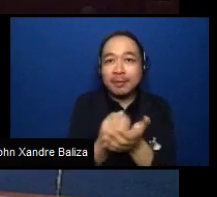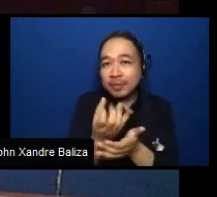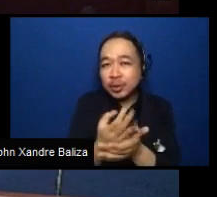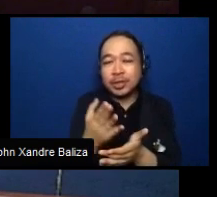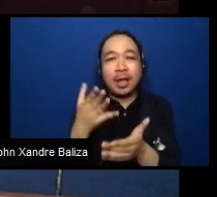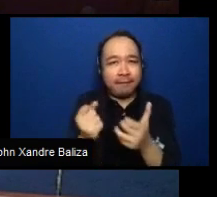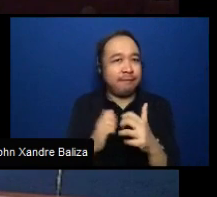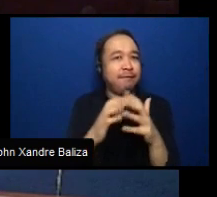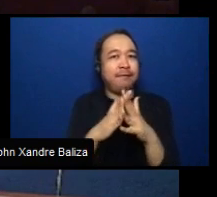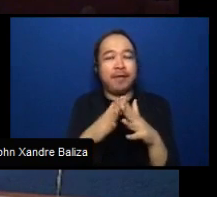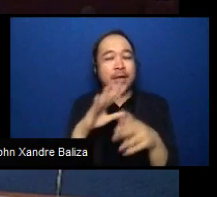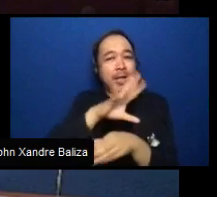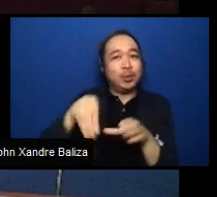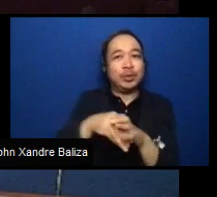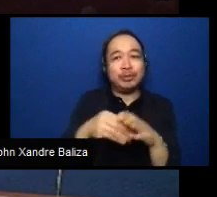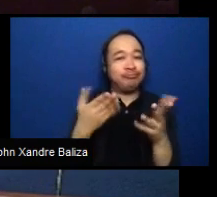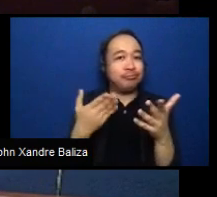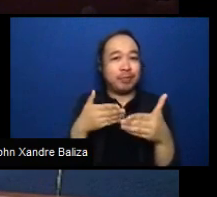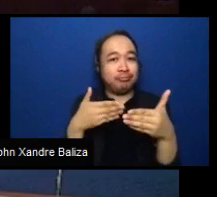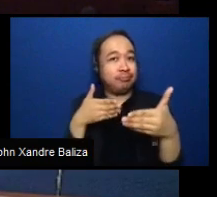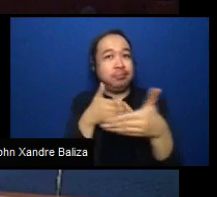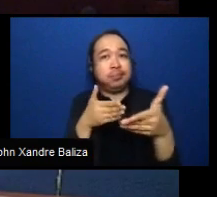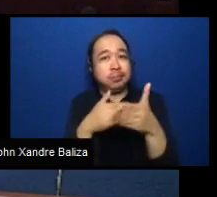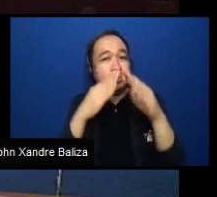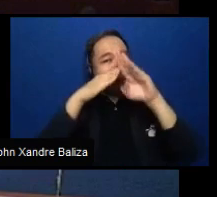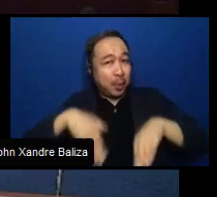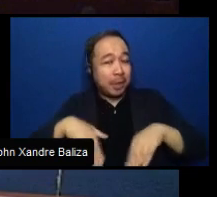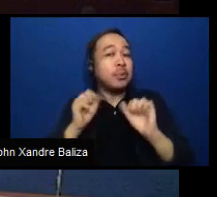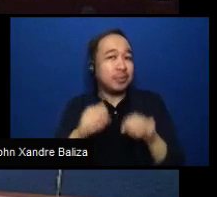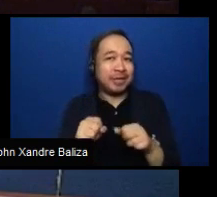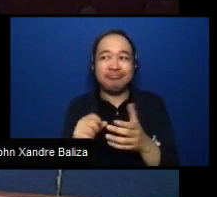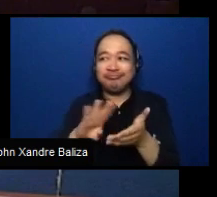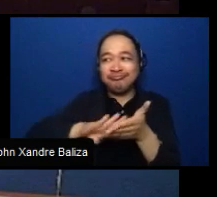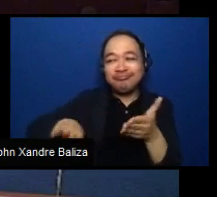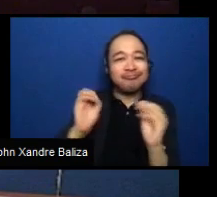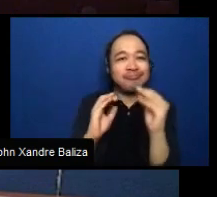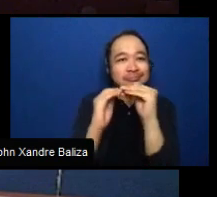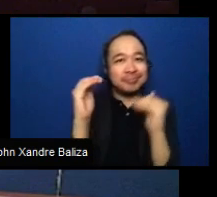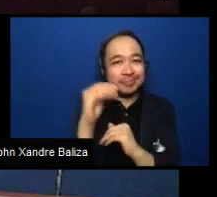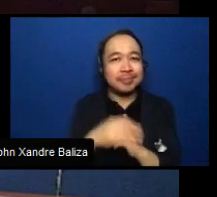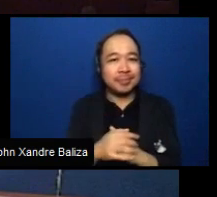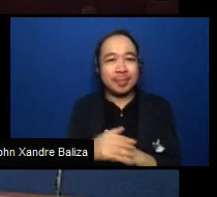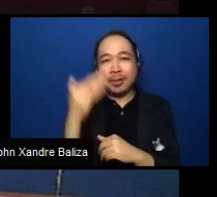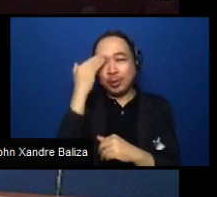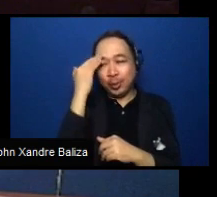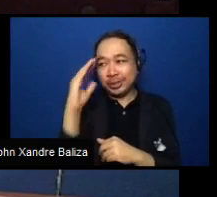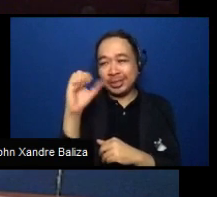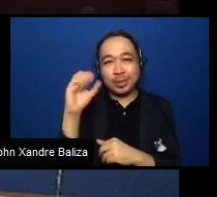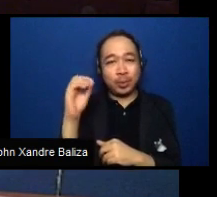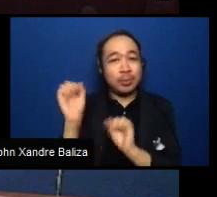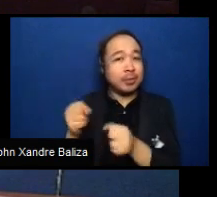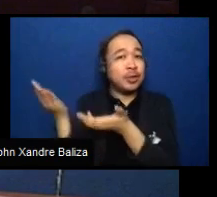contribute to equality and non-discrimination. We believe that we bring with us a wealth of experience and knowledge about issues